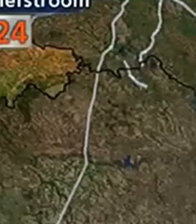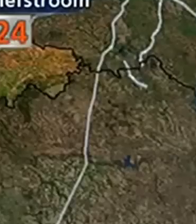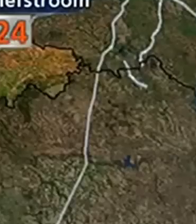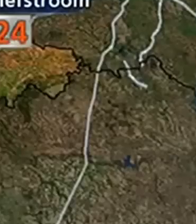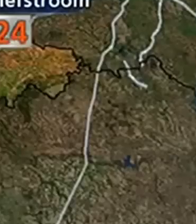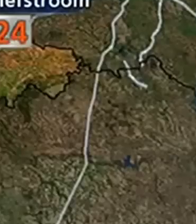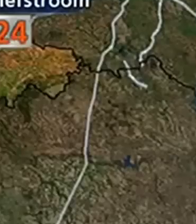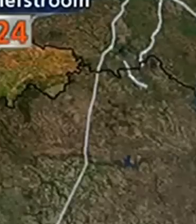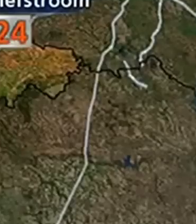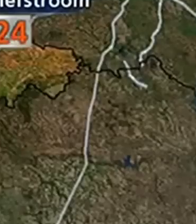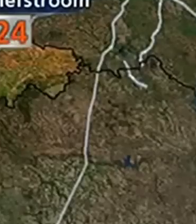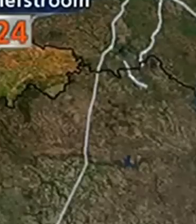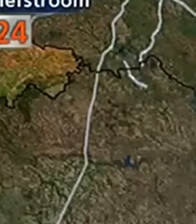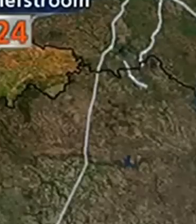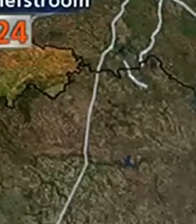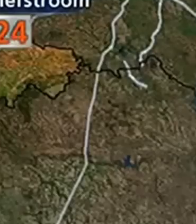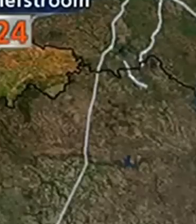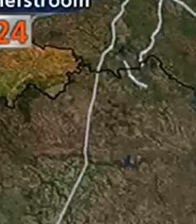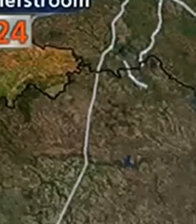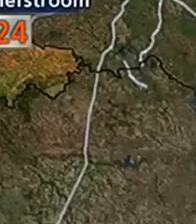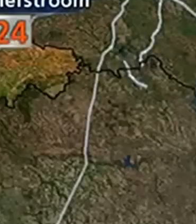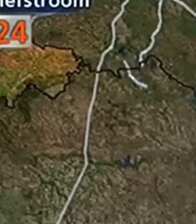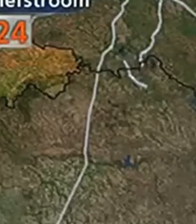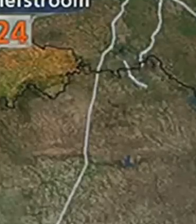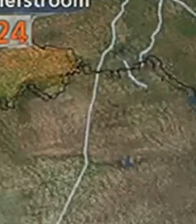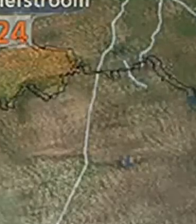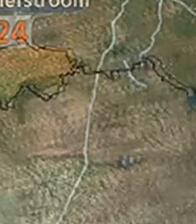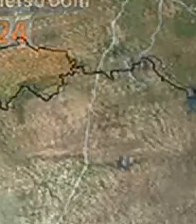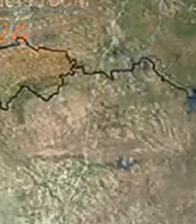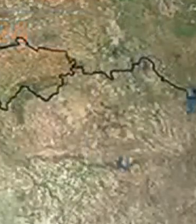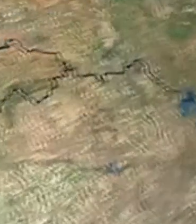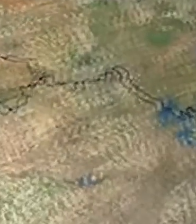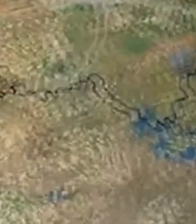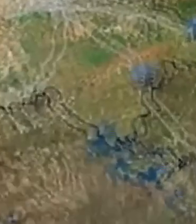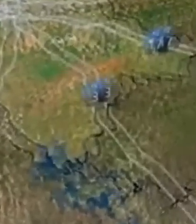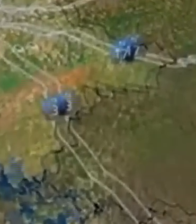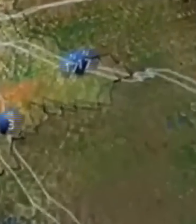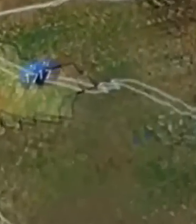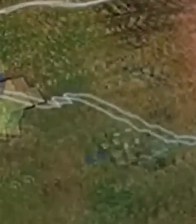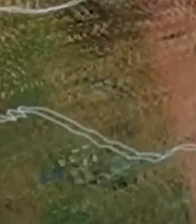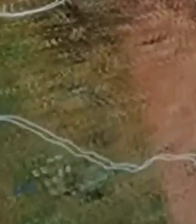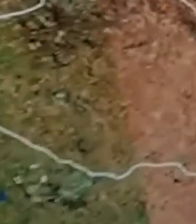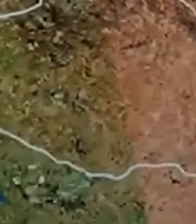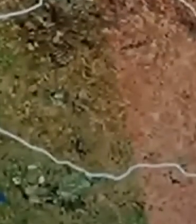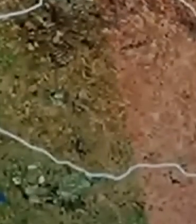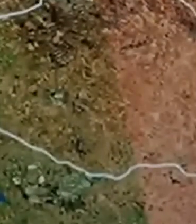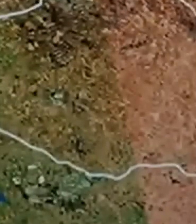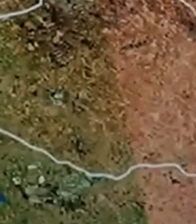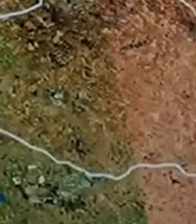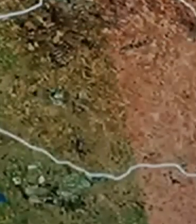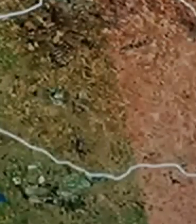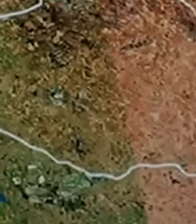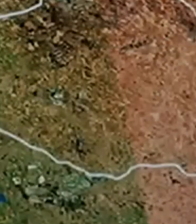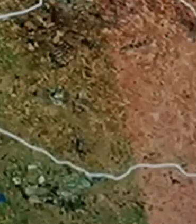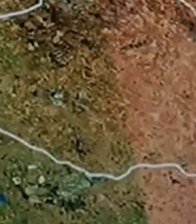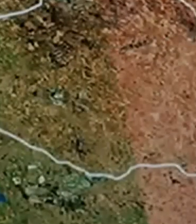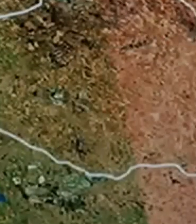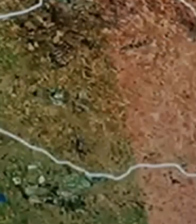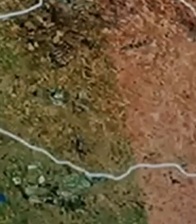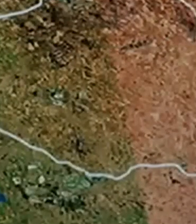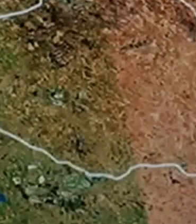bikeme go digrata di le 12 le bone fa Tosca go tla go le tsididi mo mosong ka 4 re lebele province ya Mono